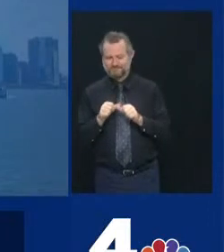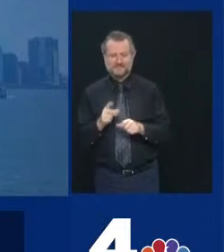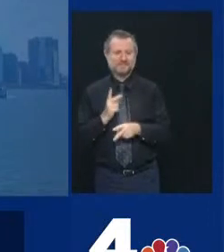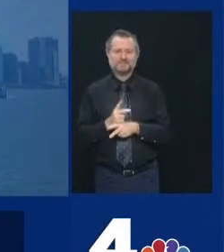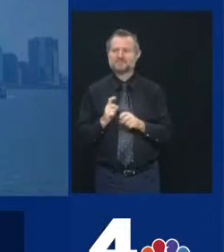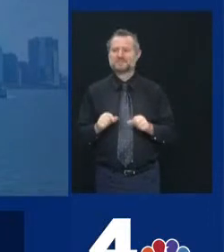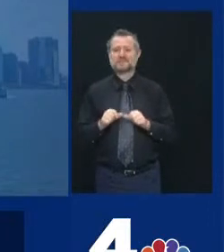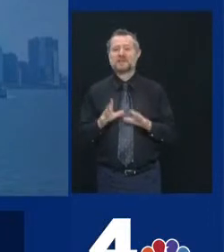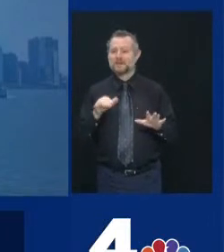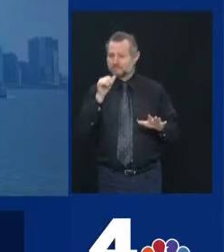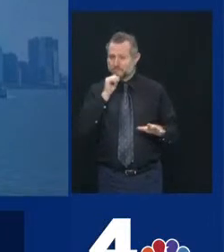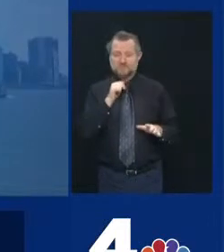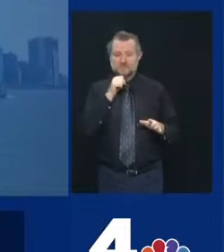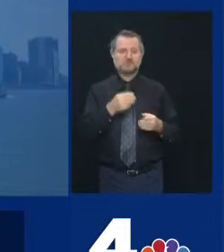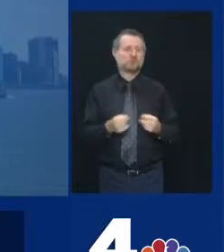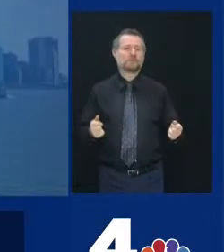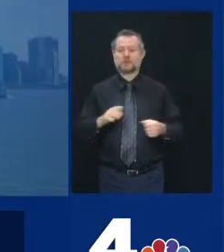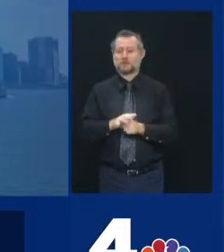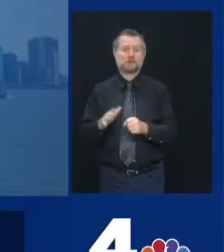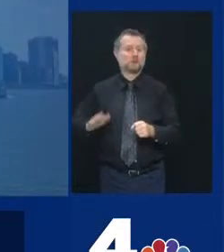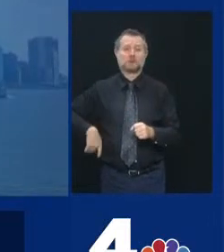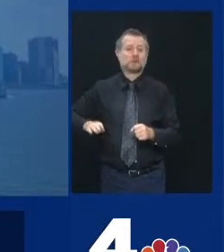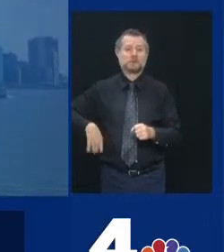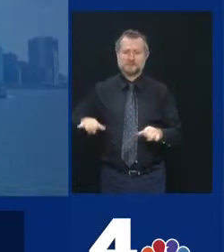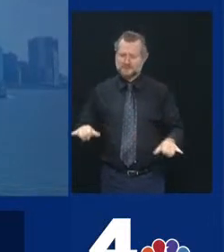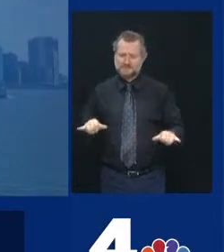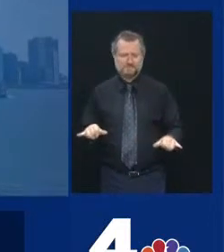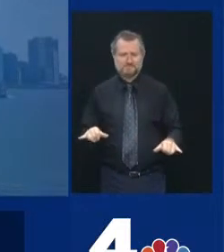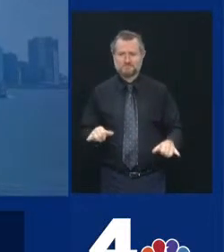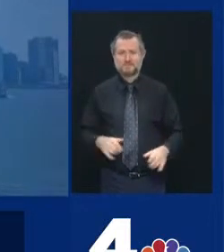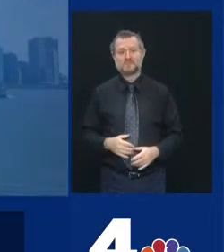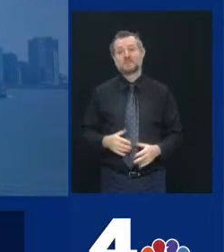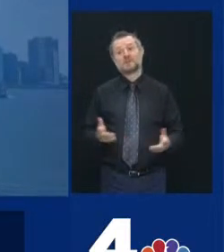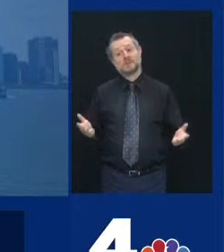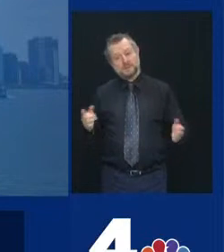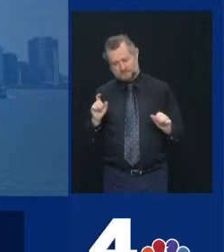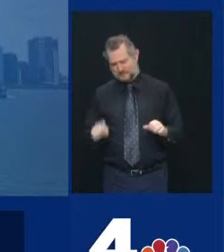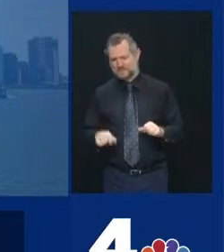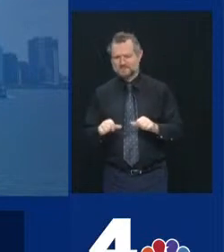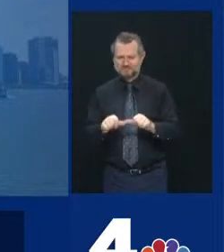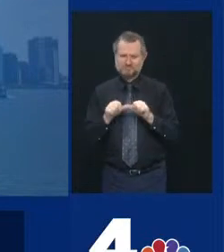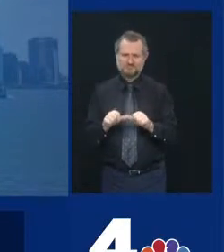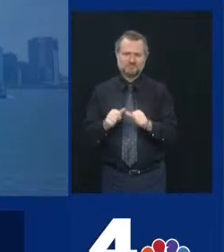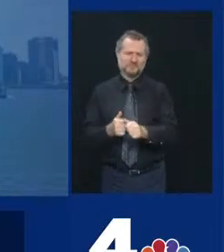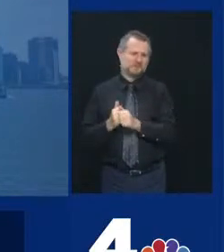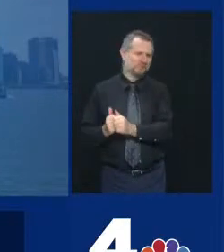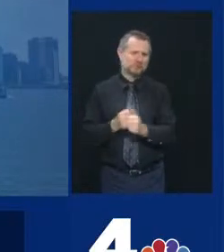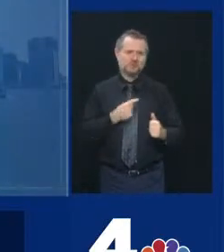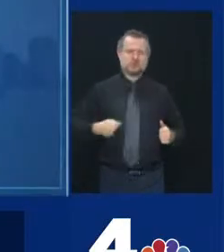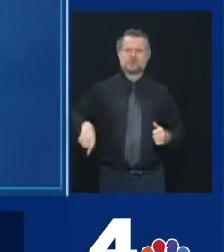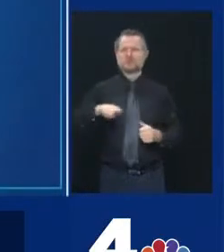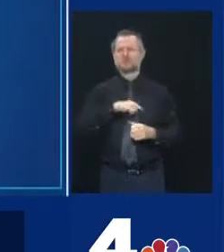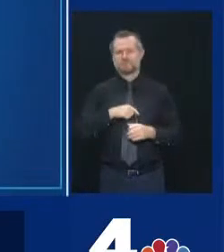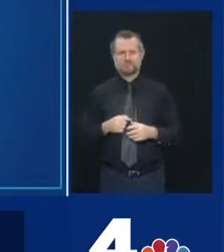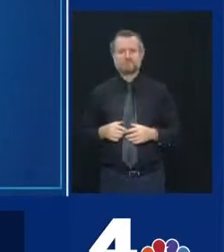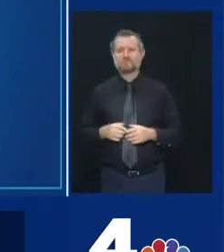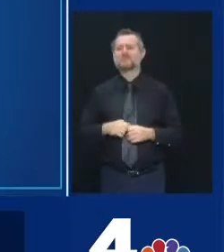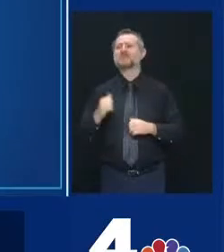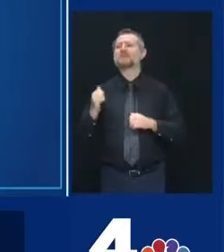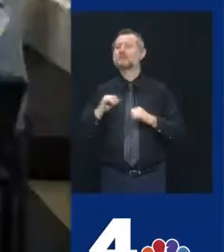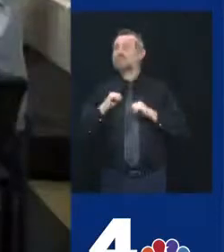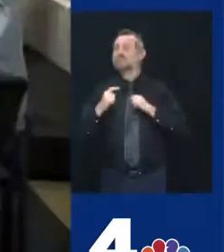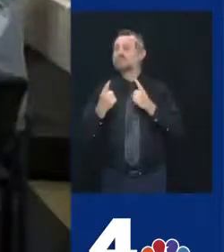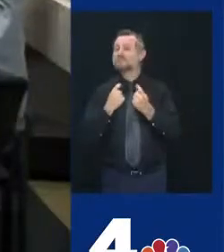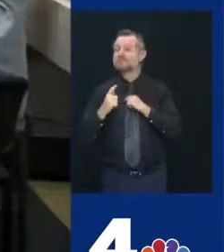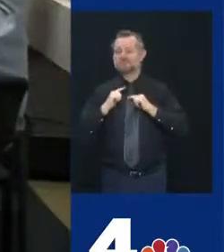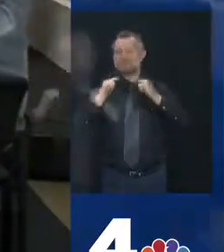not over. So we just have to stay the course. And we have to stay the course together. But it's working. Questions?